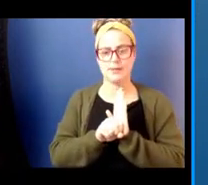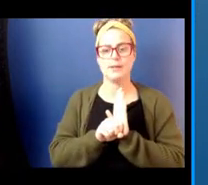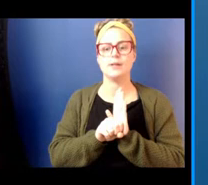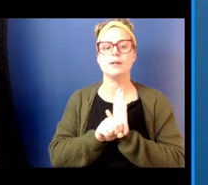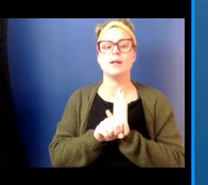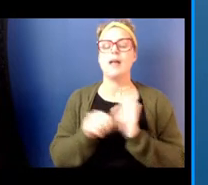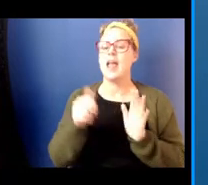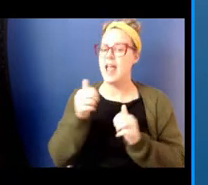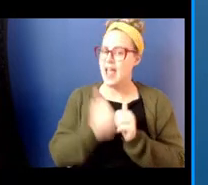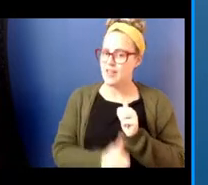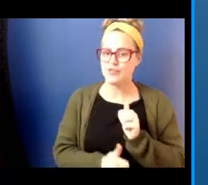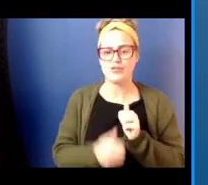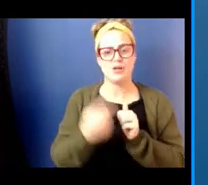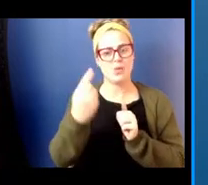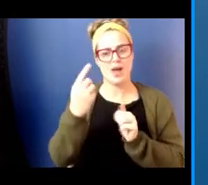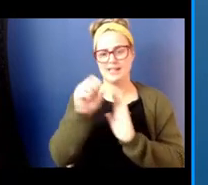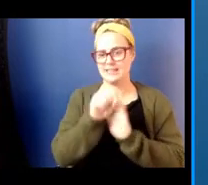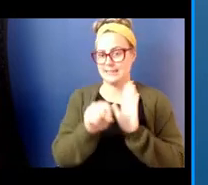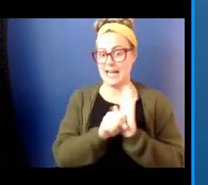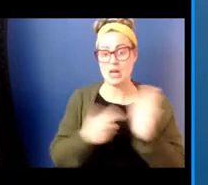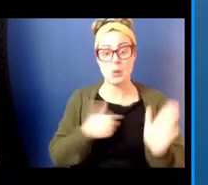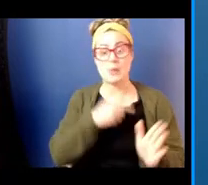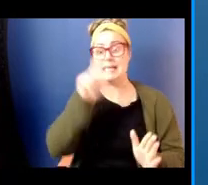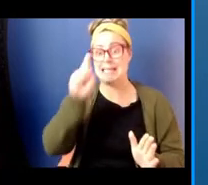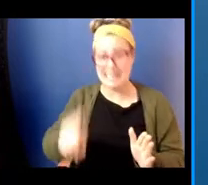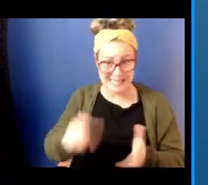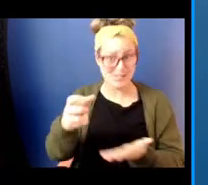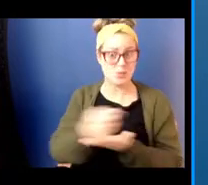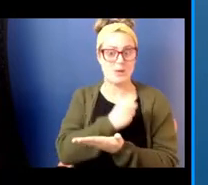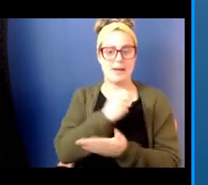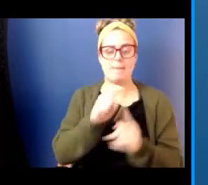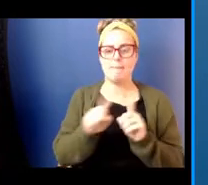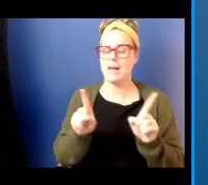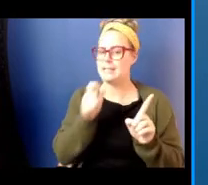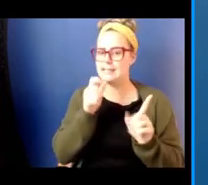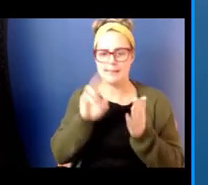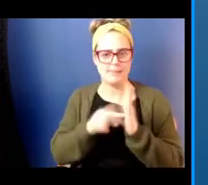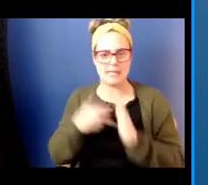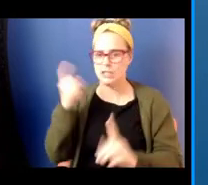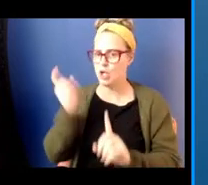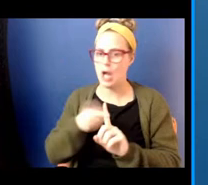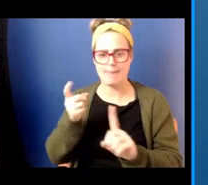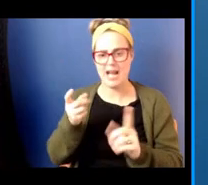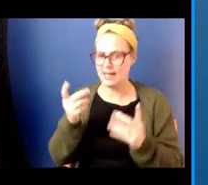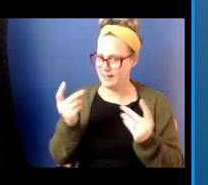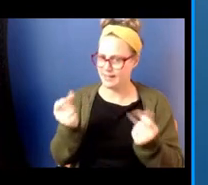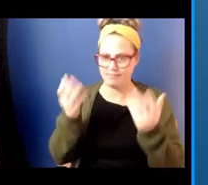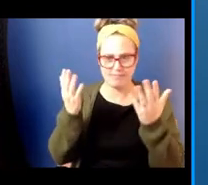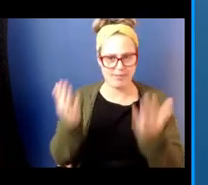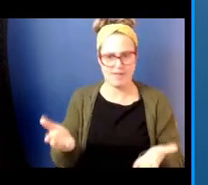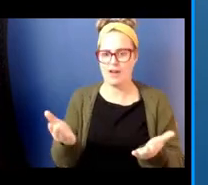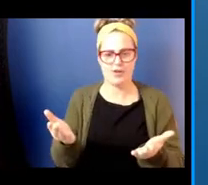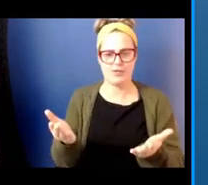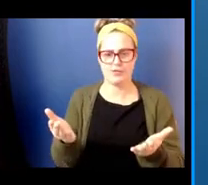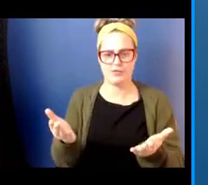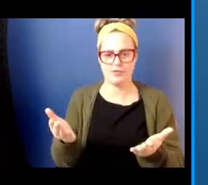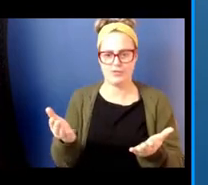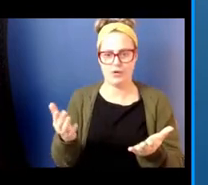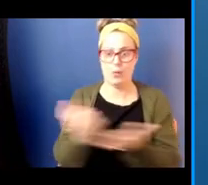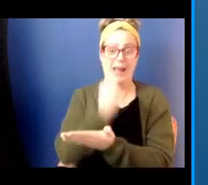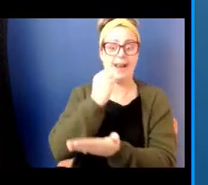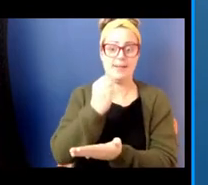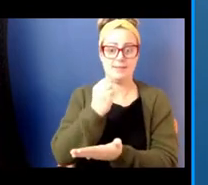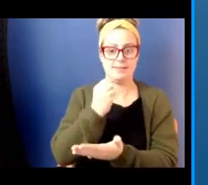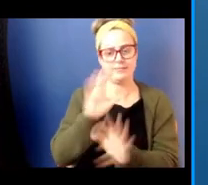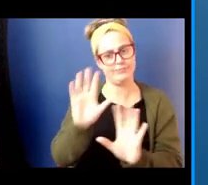but it is not by any means automatically in our column so in Nevada I've learned Artie